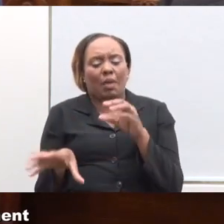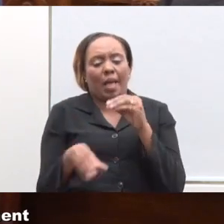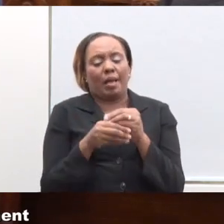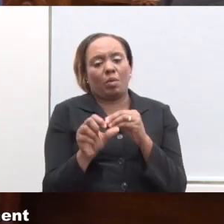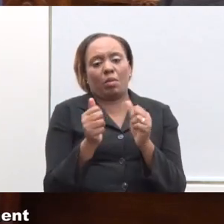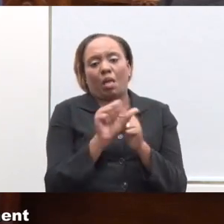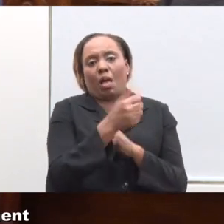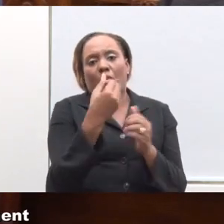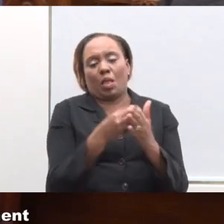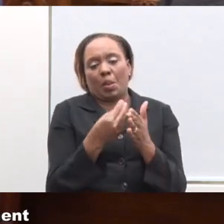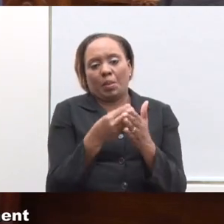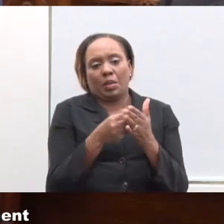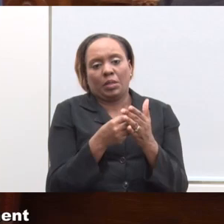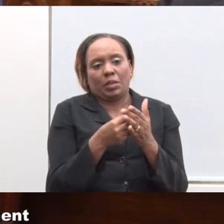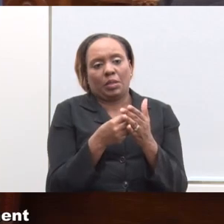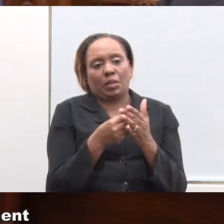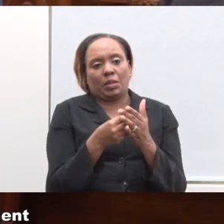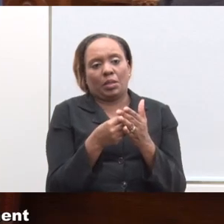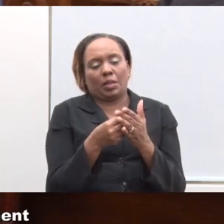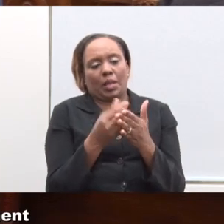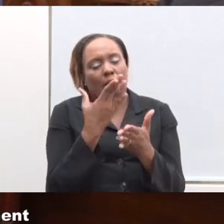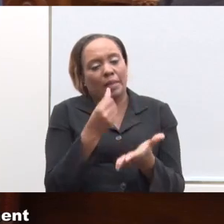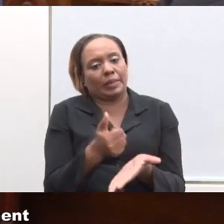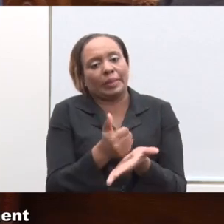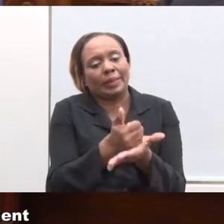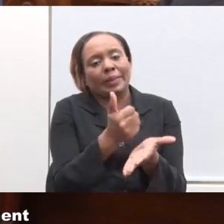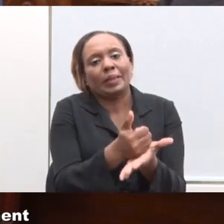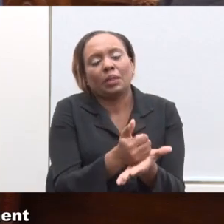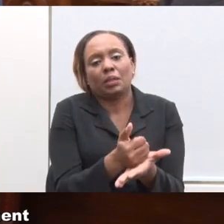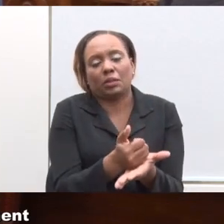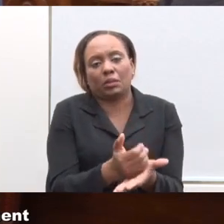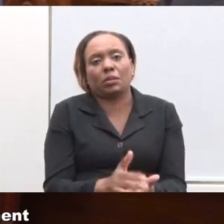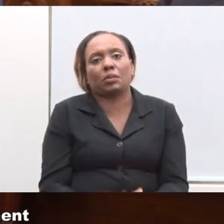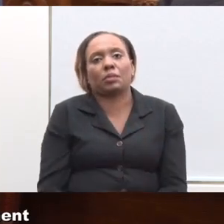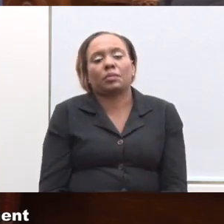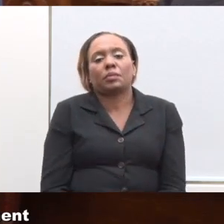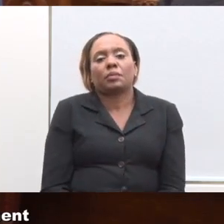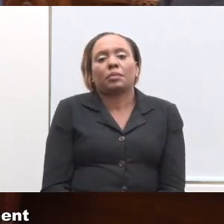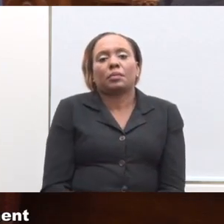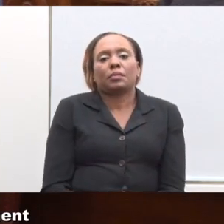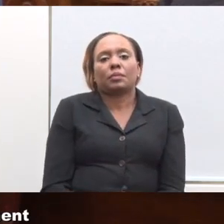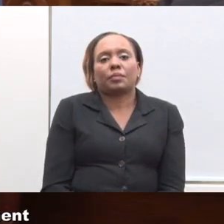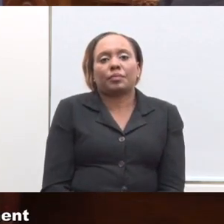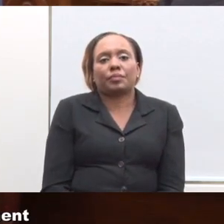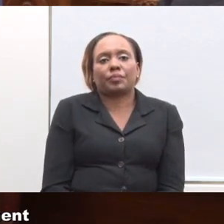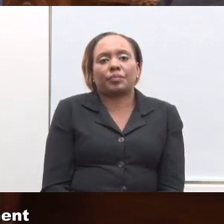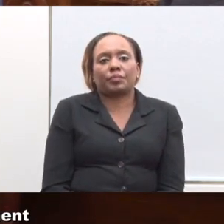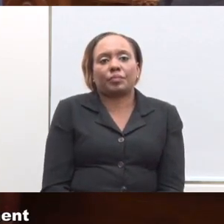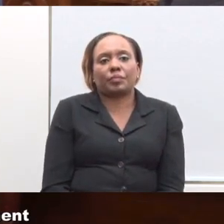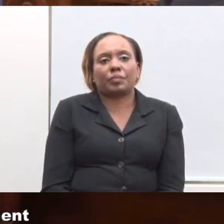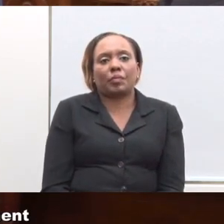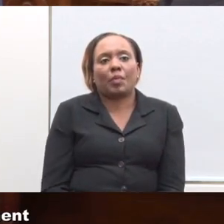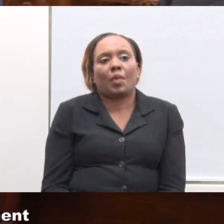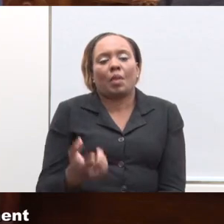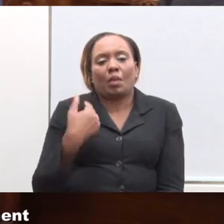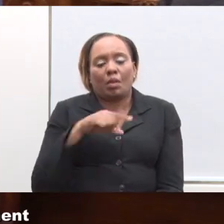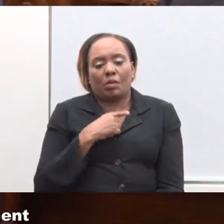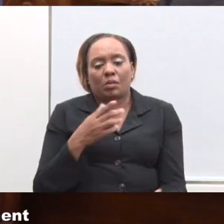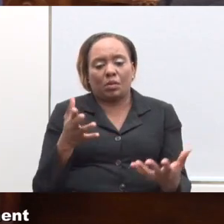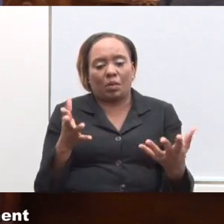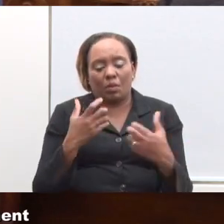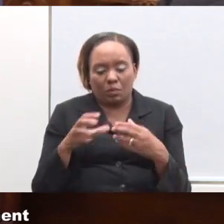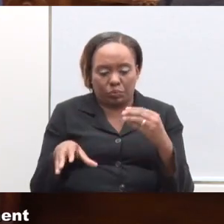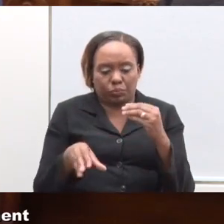available from the commercial banking sector. And as a result, because we want to blend it, we have taken